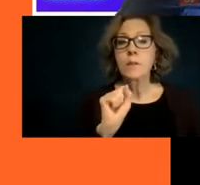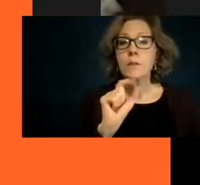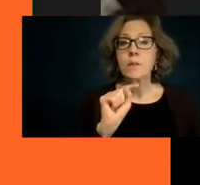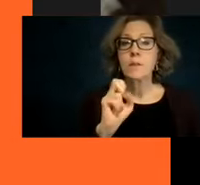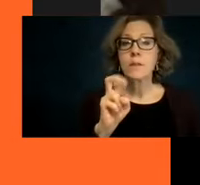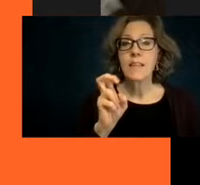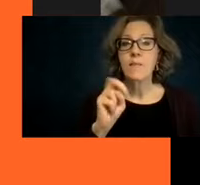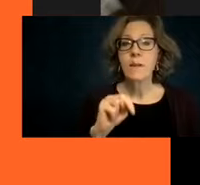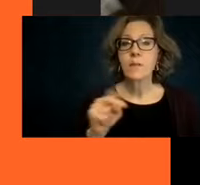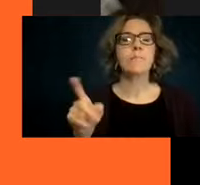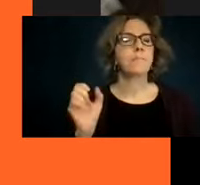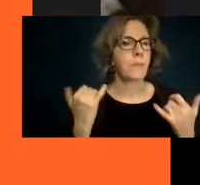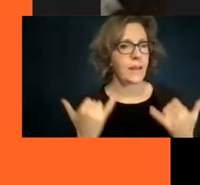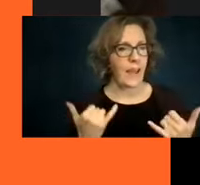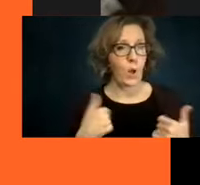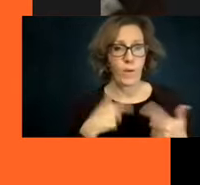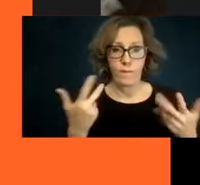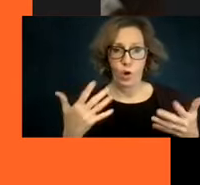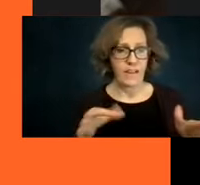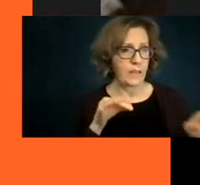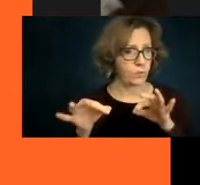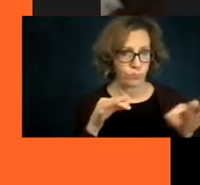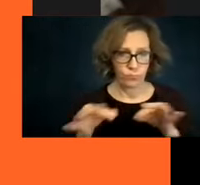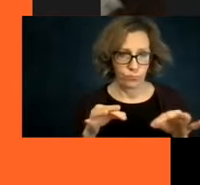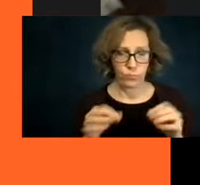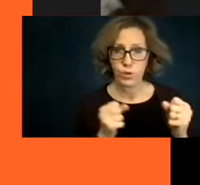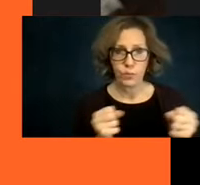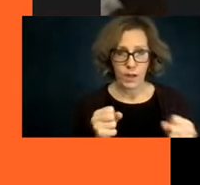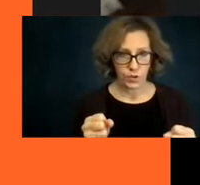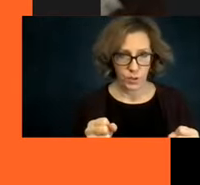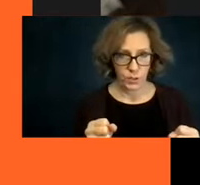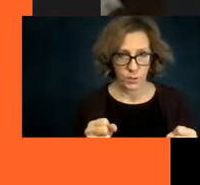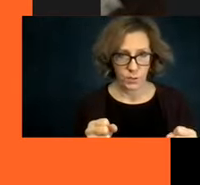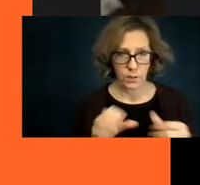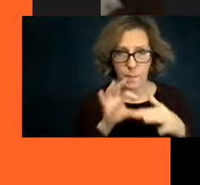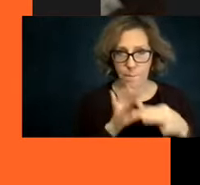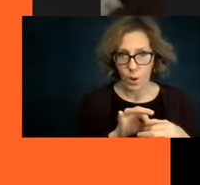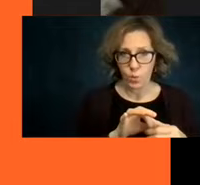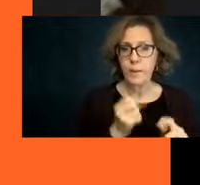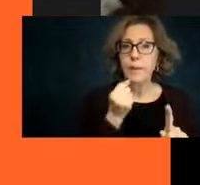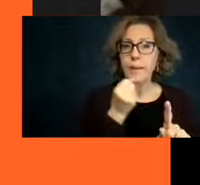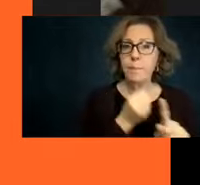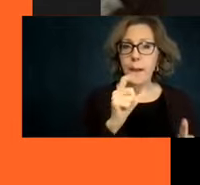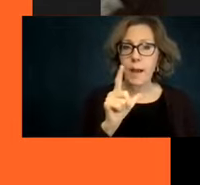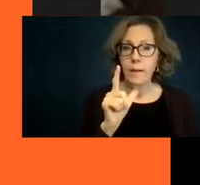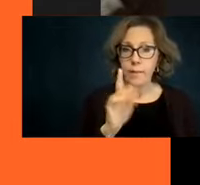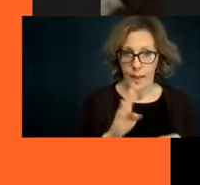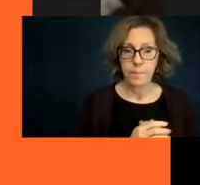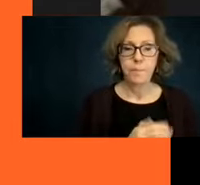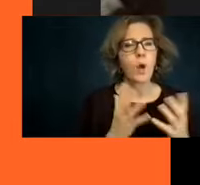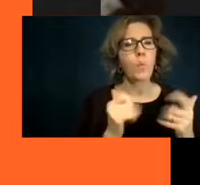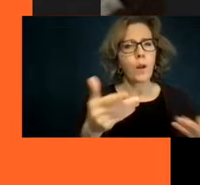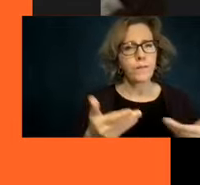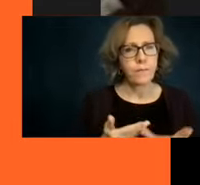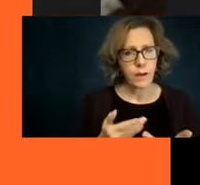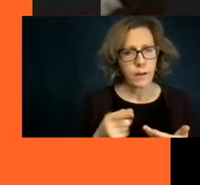Now that we have discussed the strategy behind the Impact Lab, we want to invite you to try some of